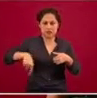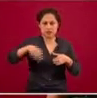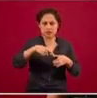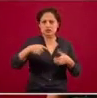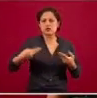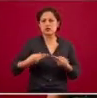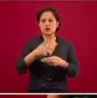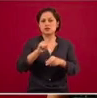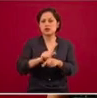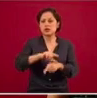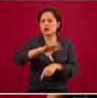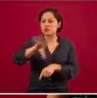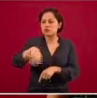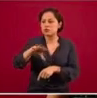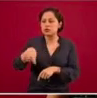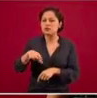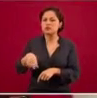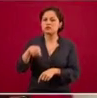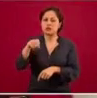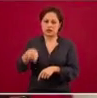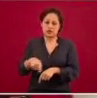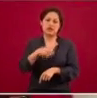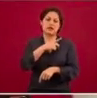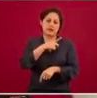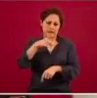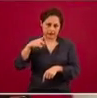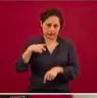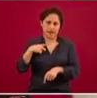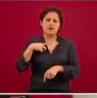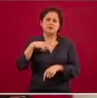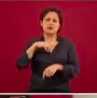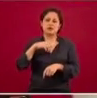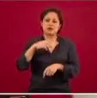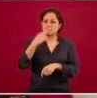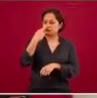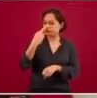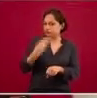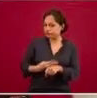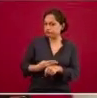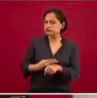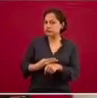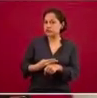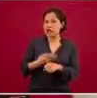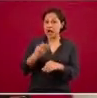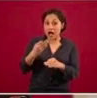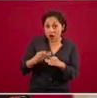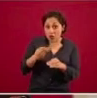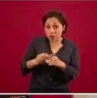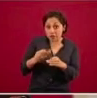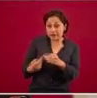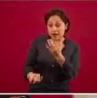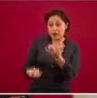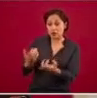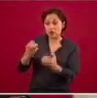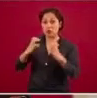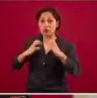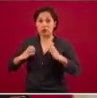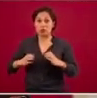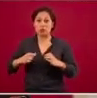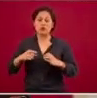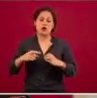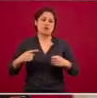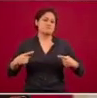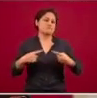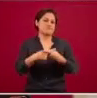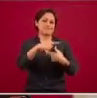people. As you know, we have a national commission for the search of people who disappear, and cremation could interfere with